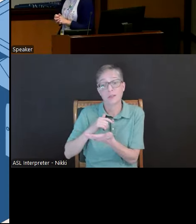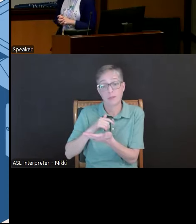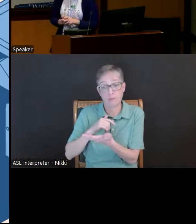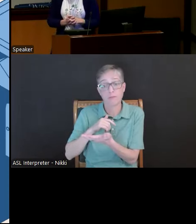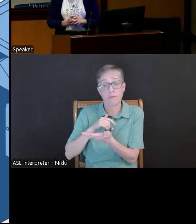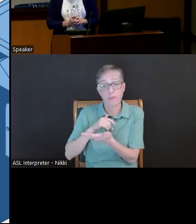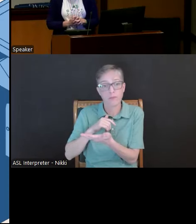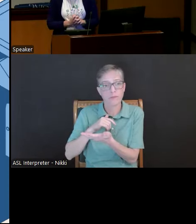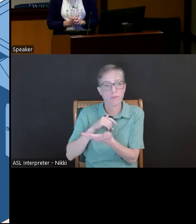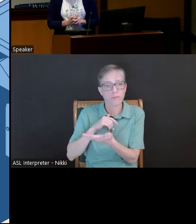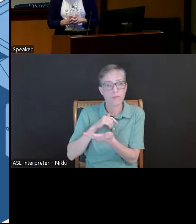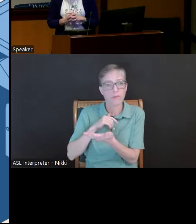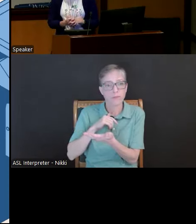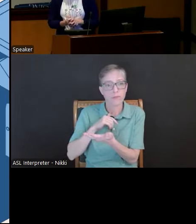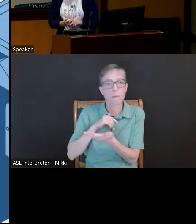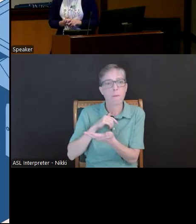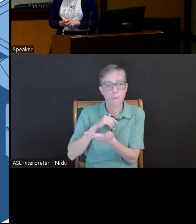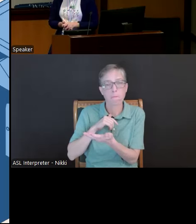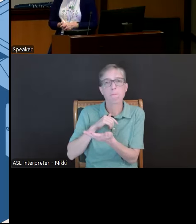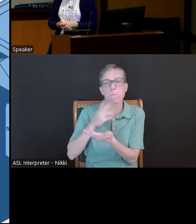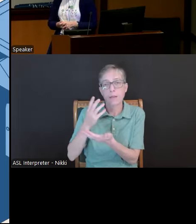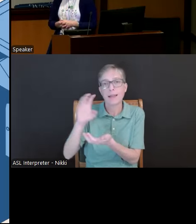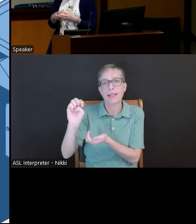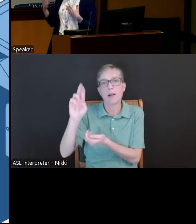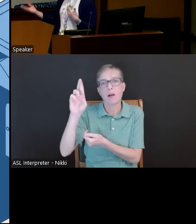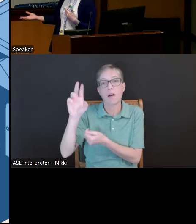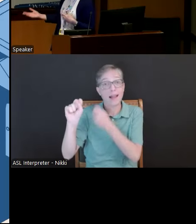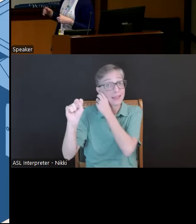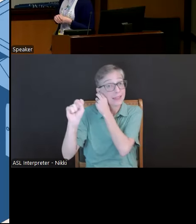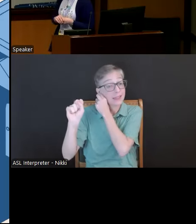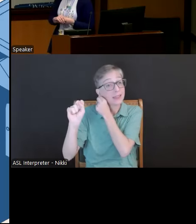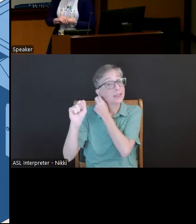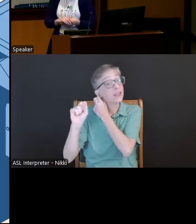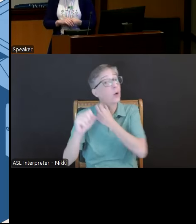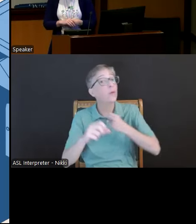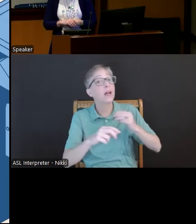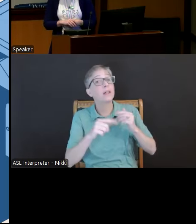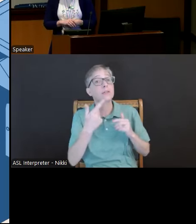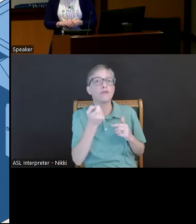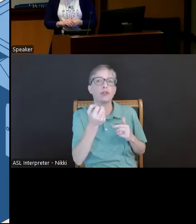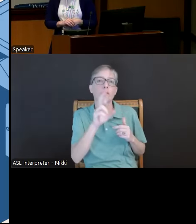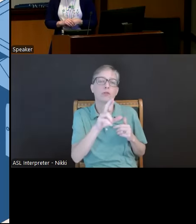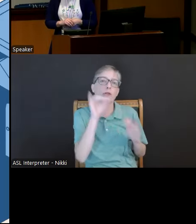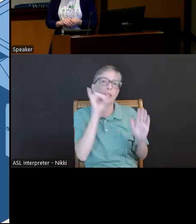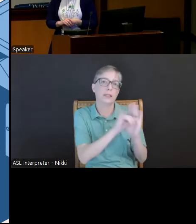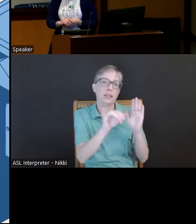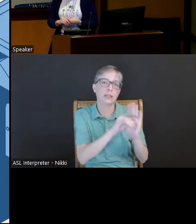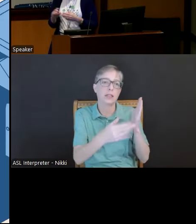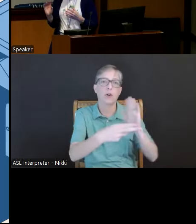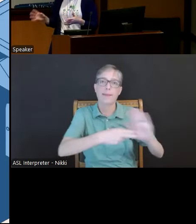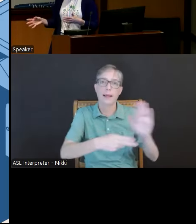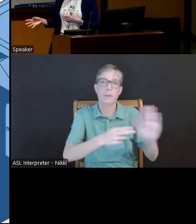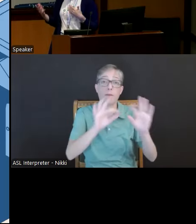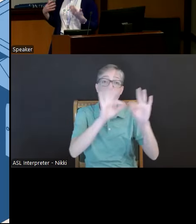system. When I do the sexual orientation, gender identity, or the SOGI form, I talk about it with somebody. I never fill it